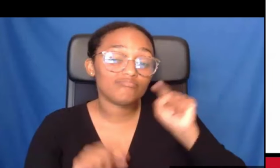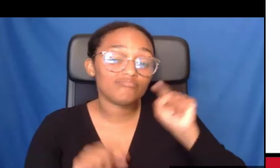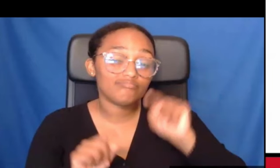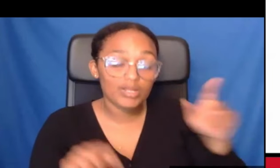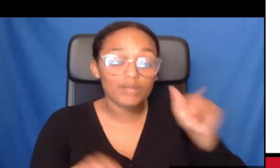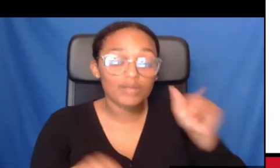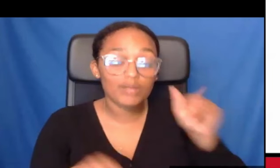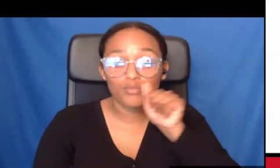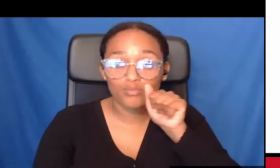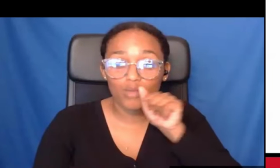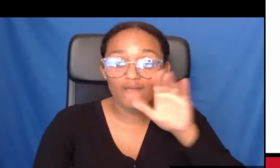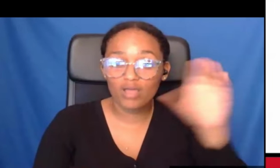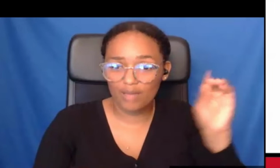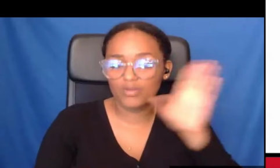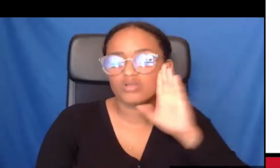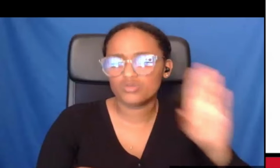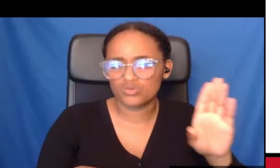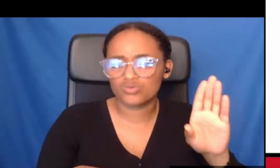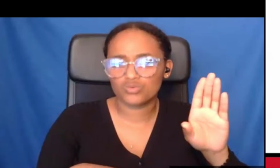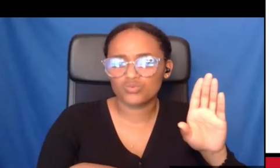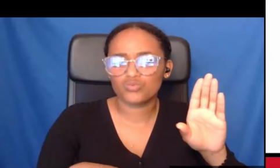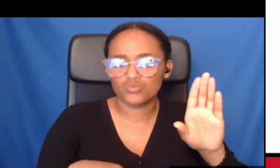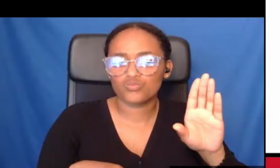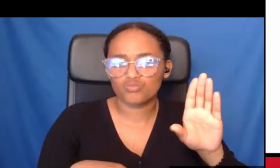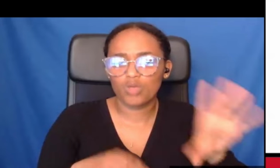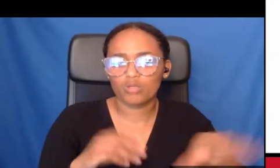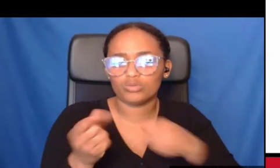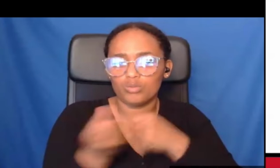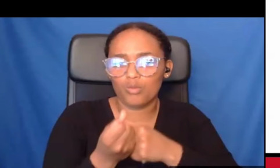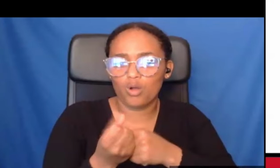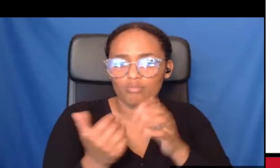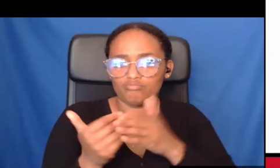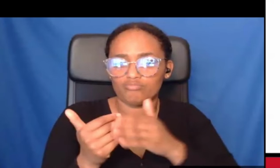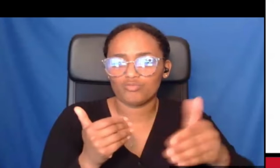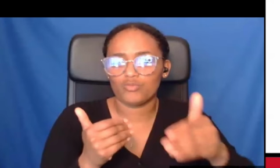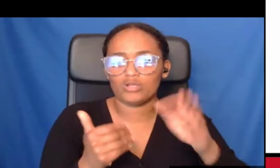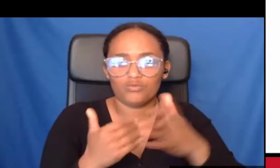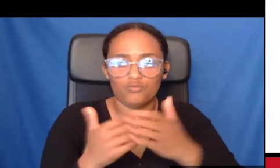many cases should you need it. Next slide.